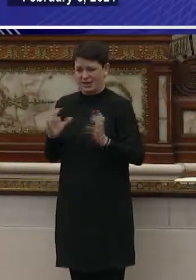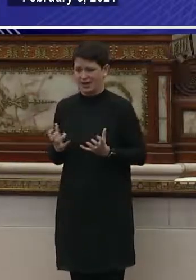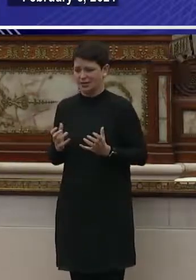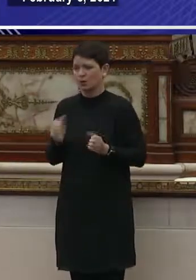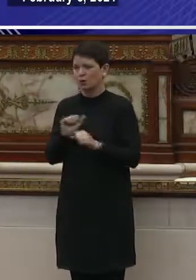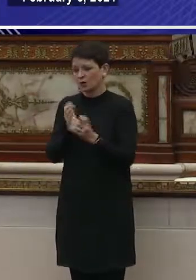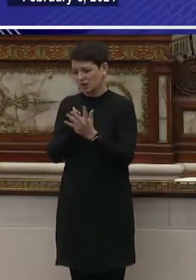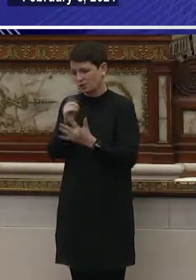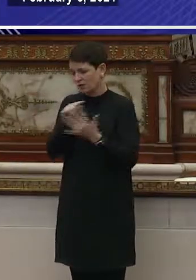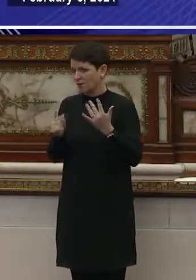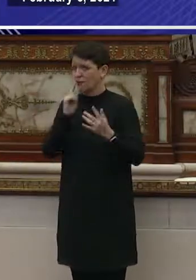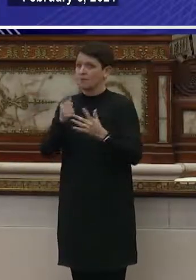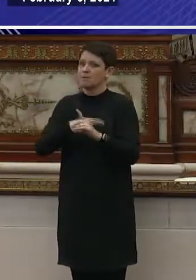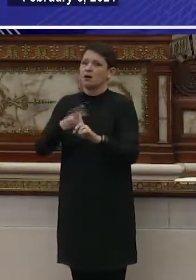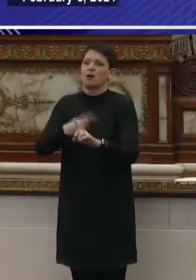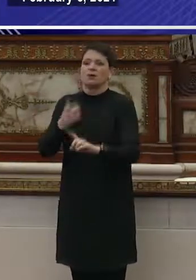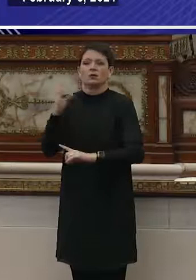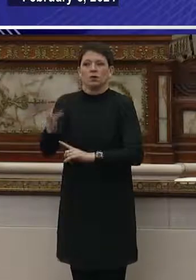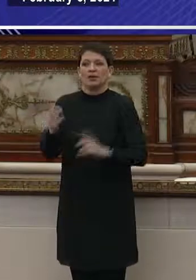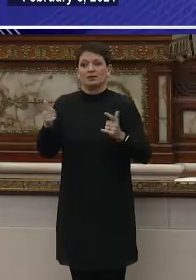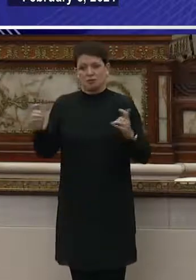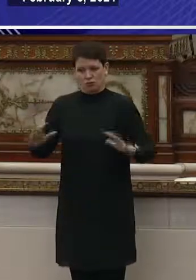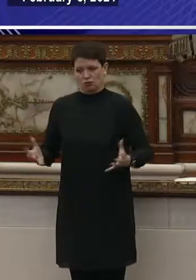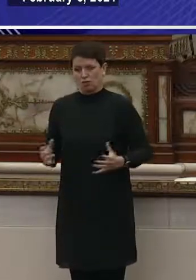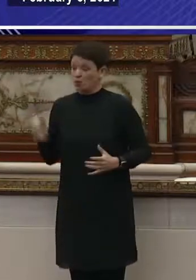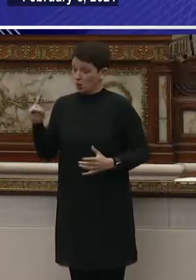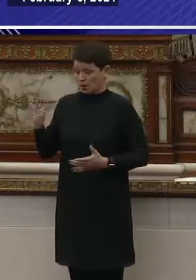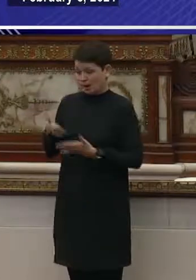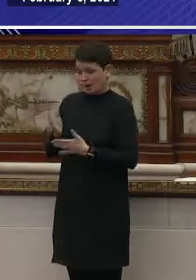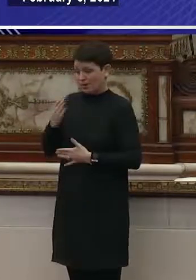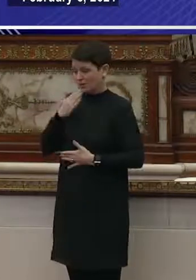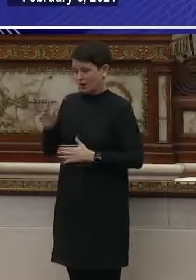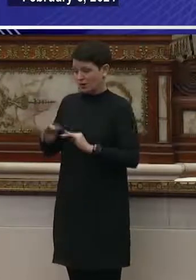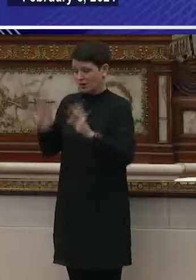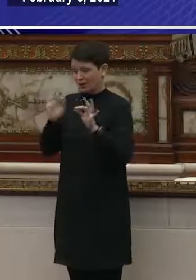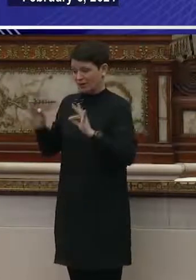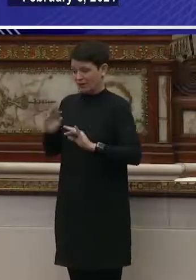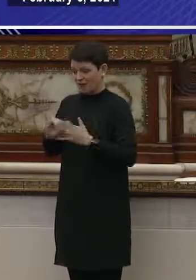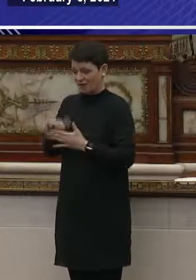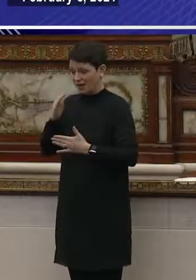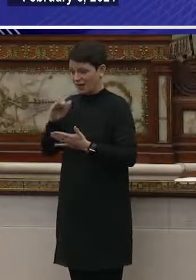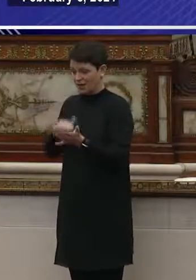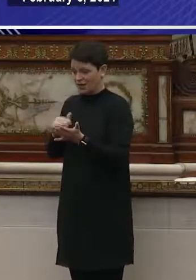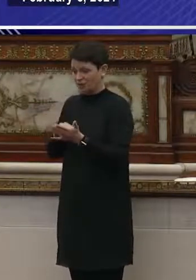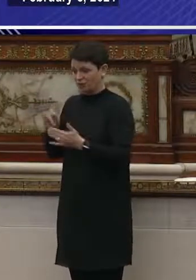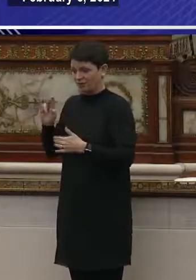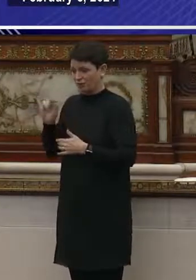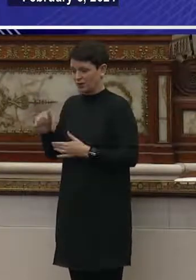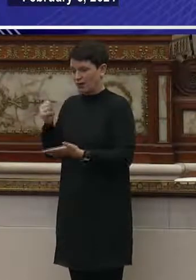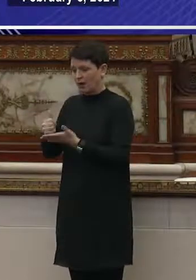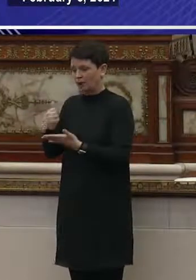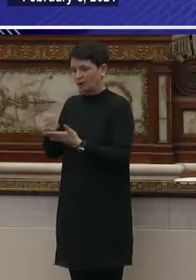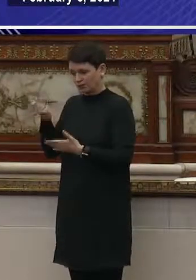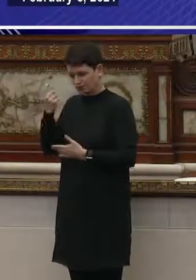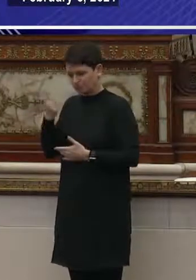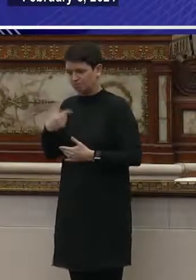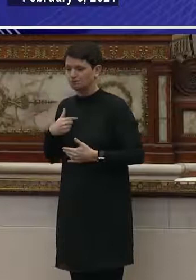people for months. Okay. All right. Thank you for clarifying that. That's very helpful,